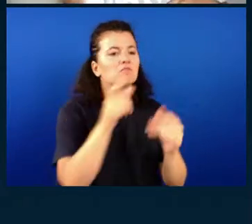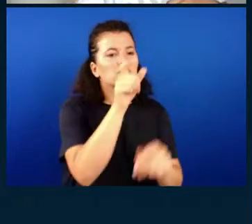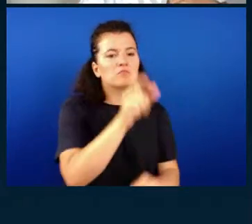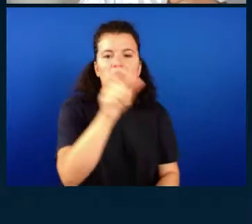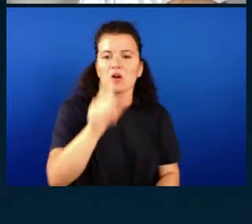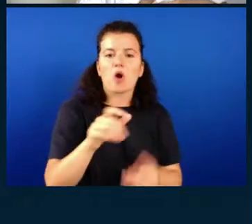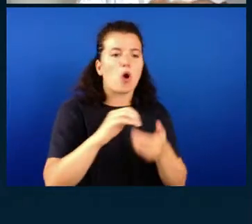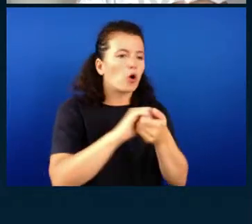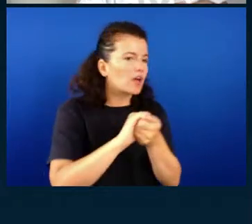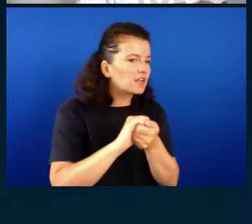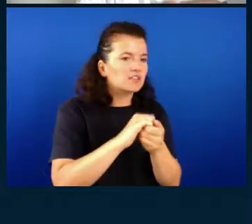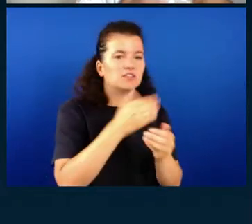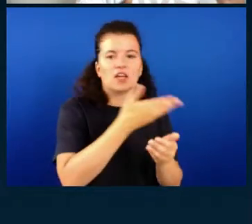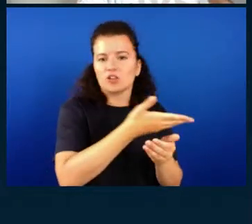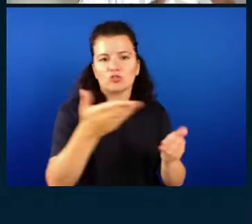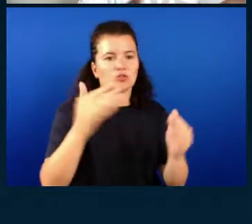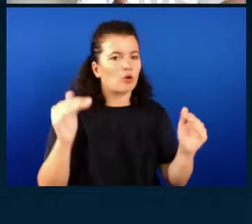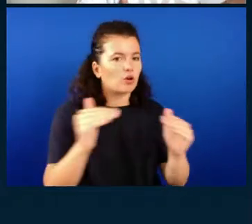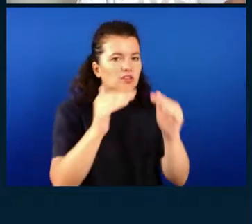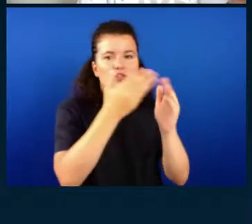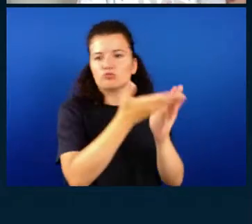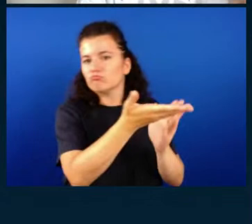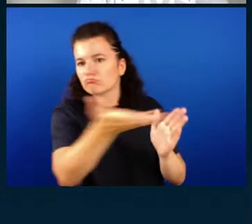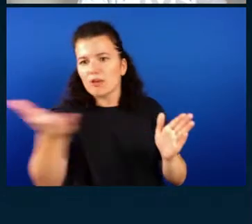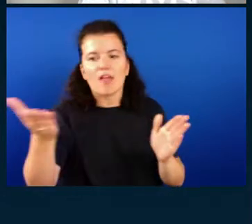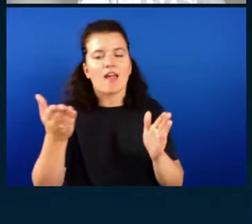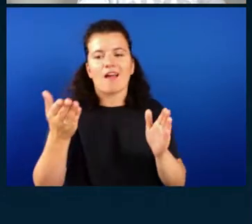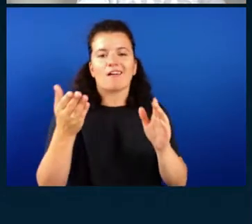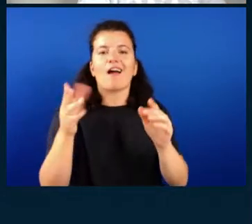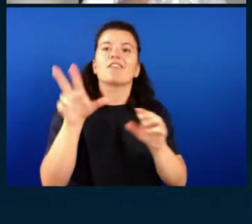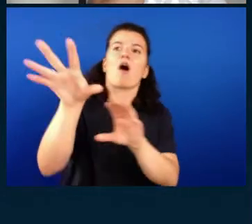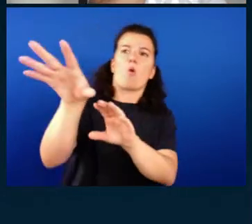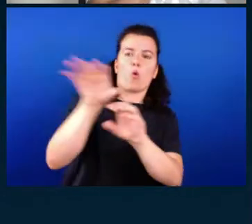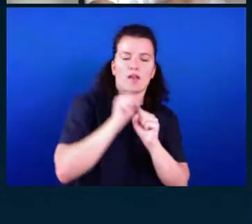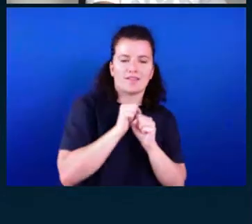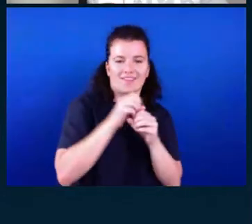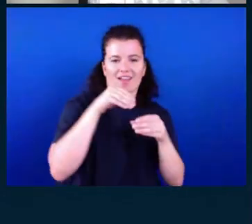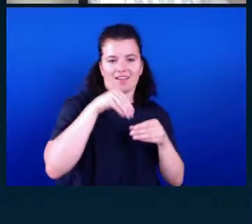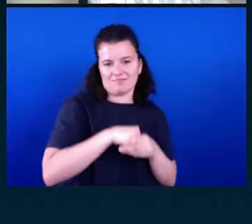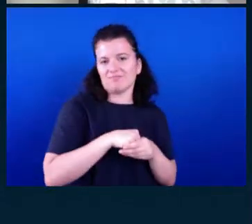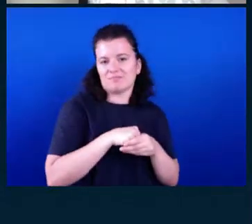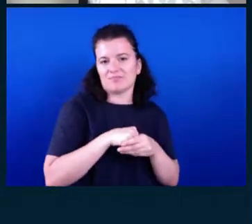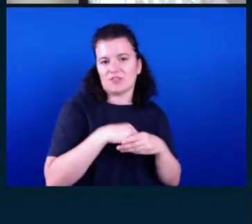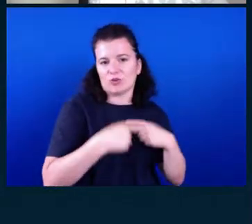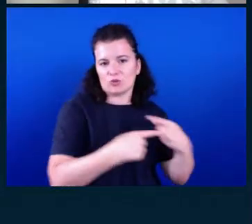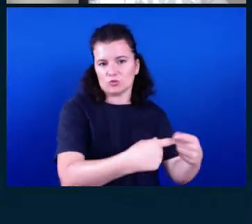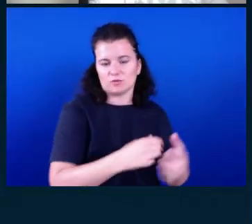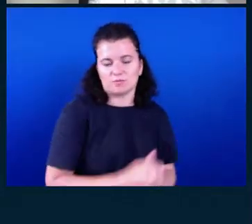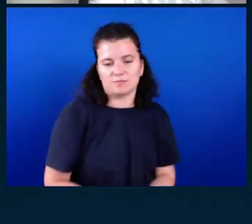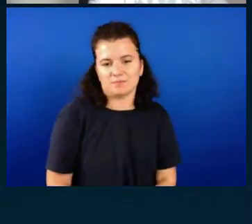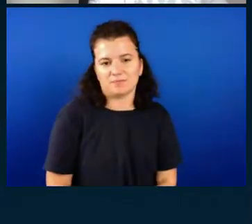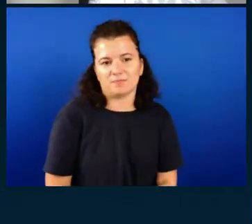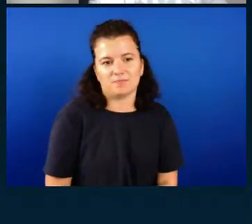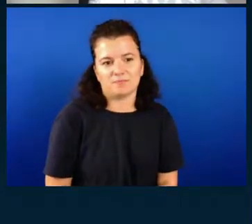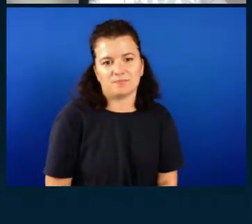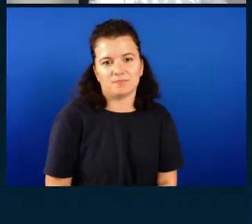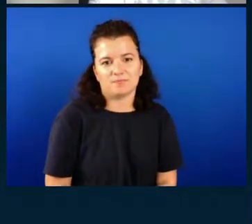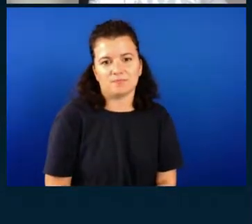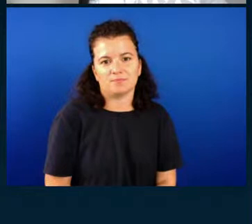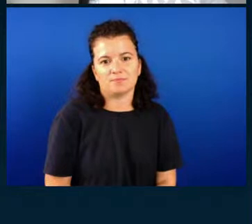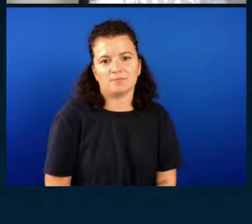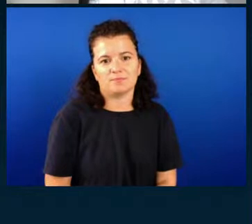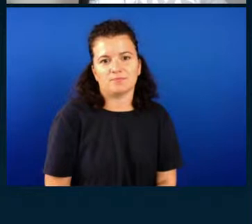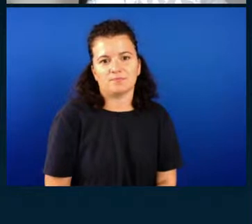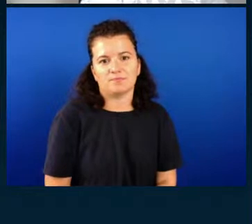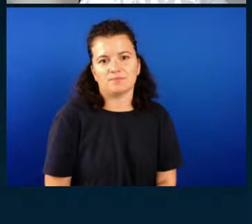You share it across the organization or within your organization, something like that. You have a version on top of